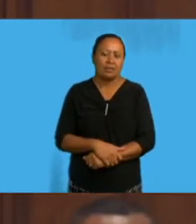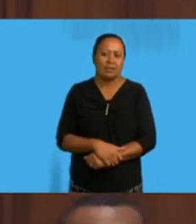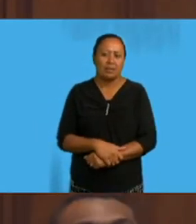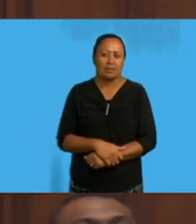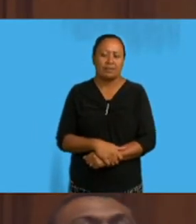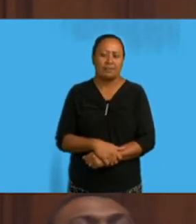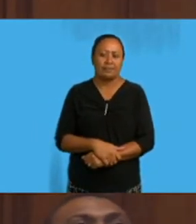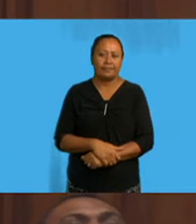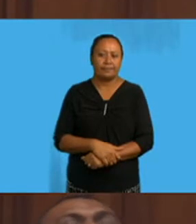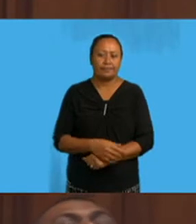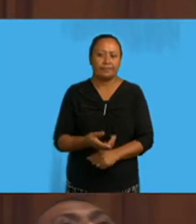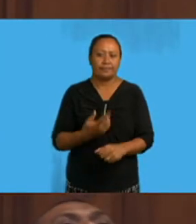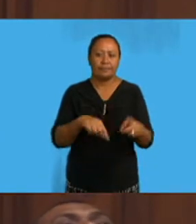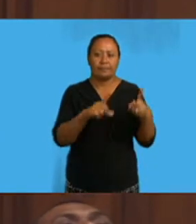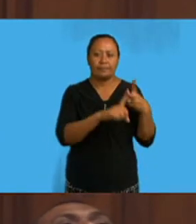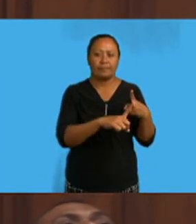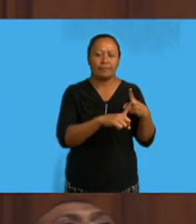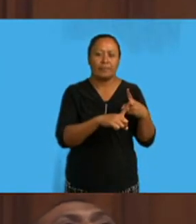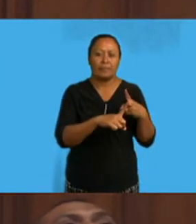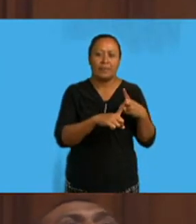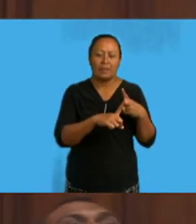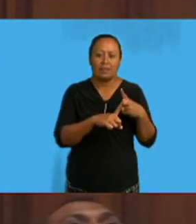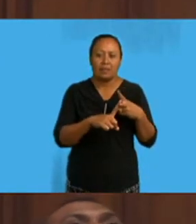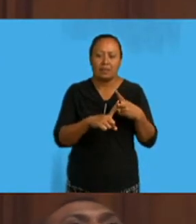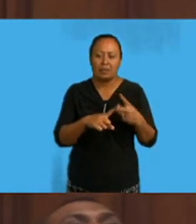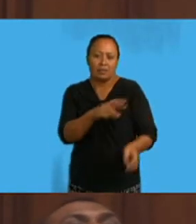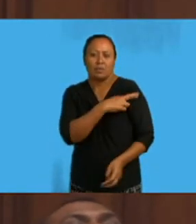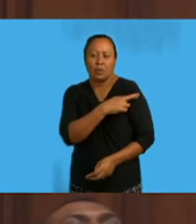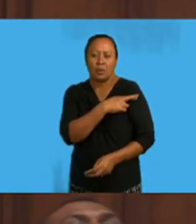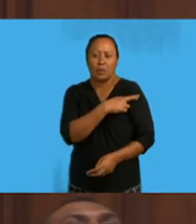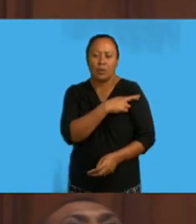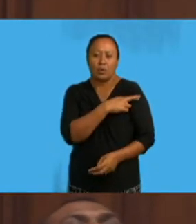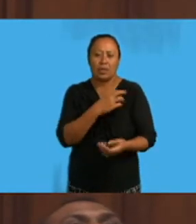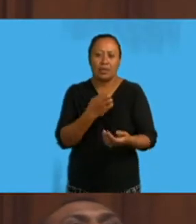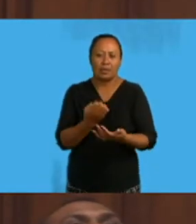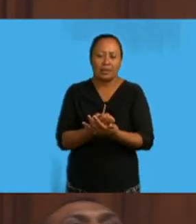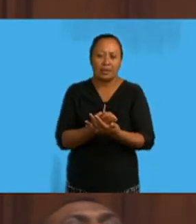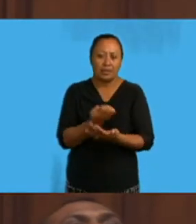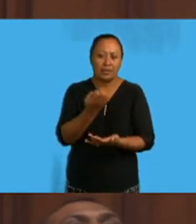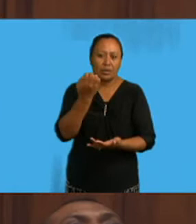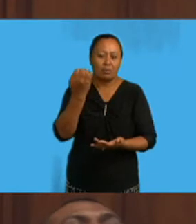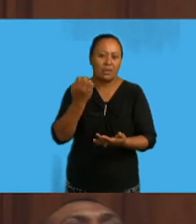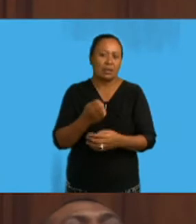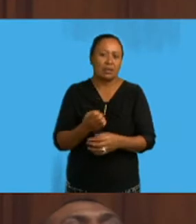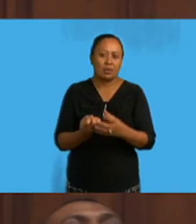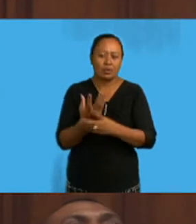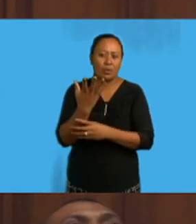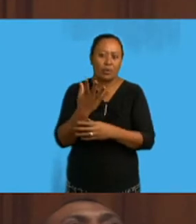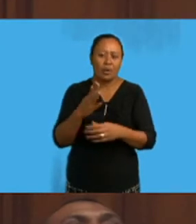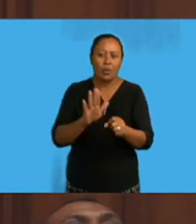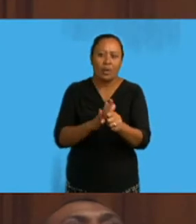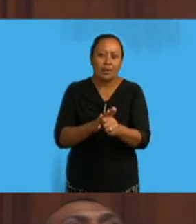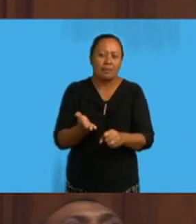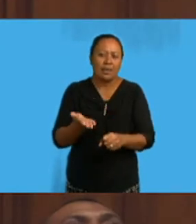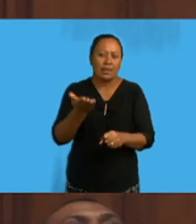its importance. Additionally, its radical role played in the economic growth through green and blue sectors, creating